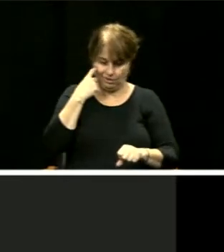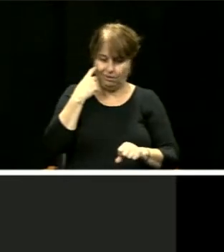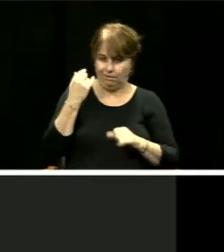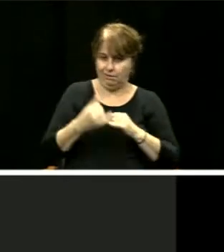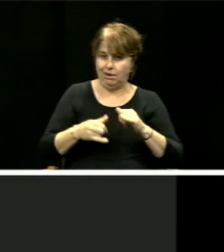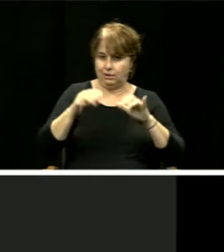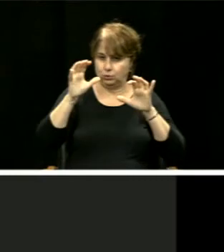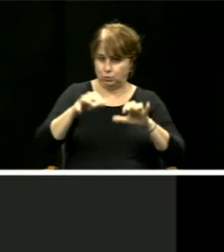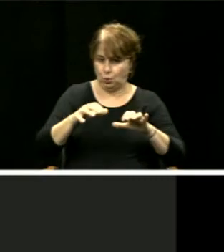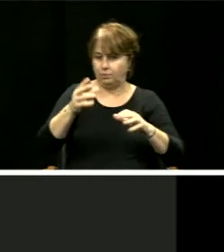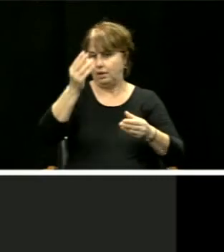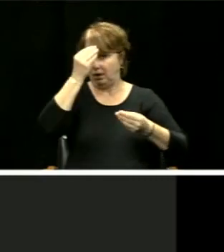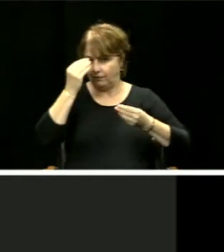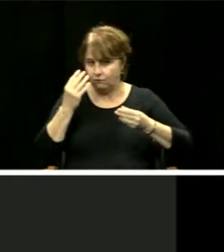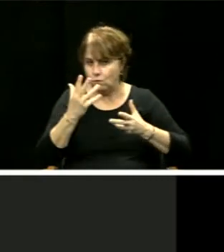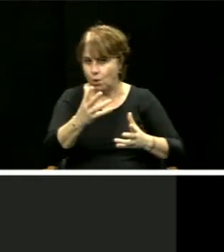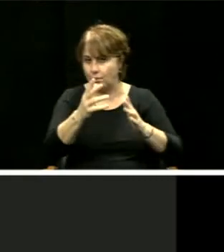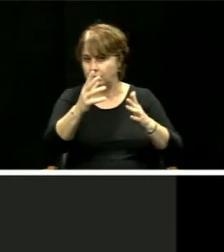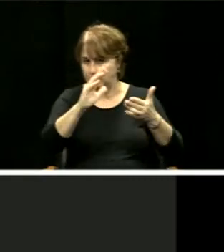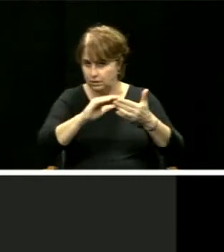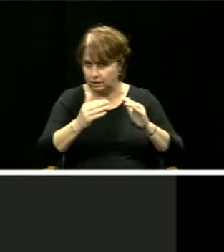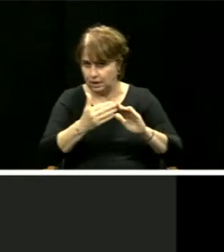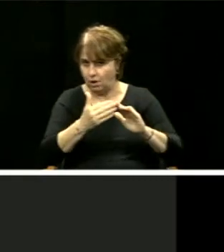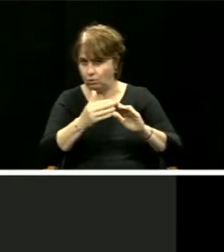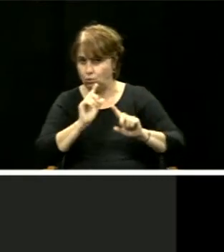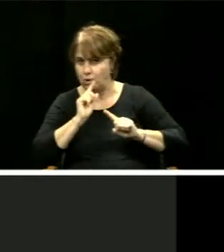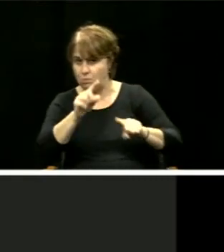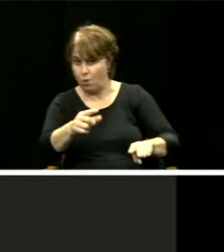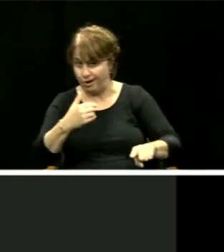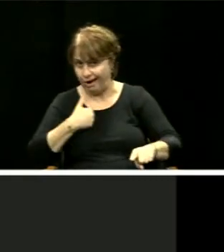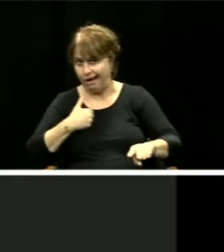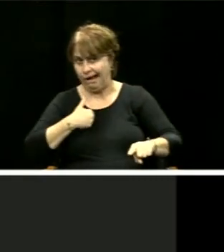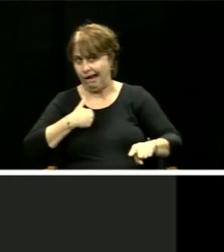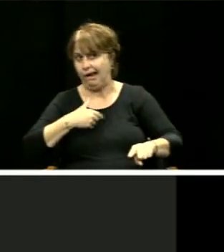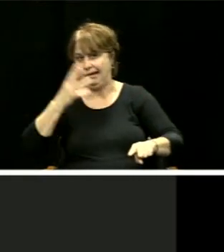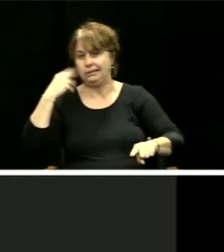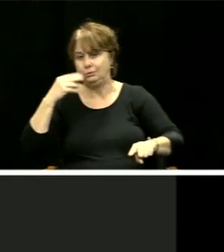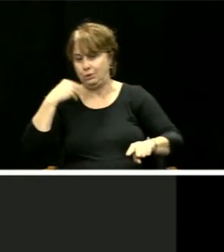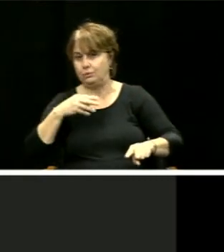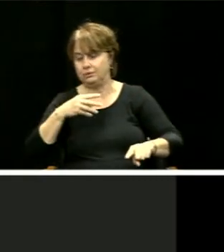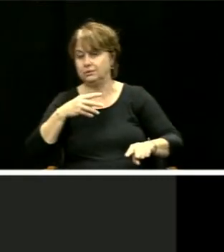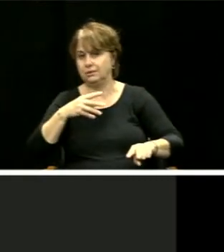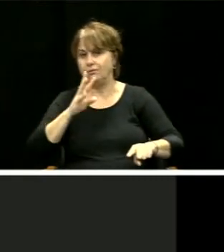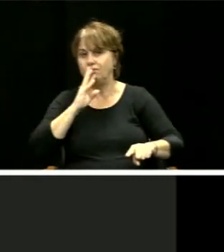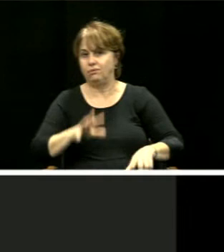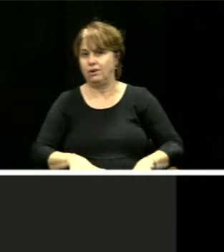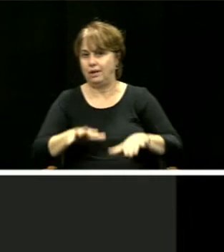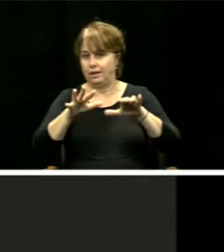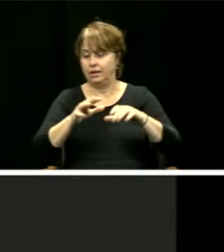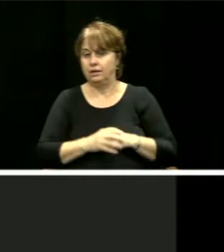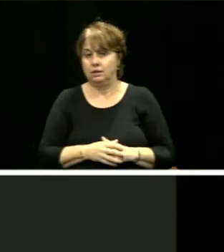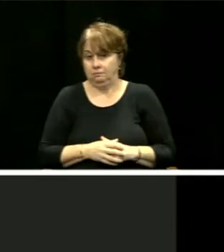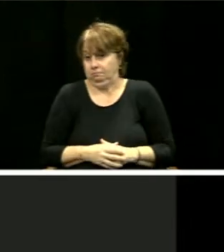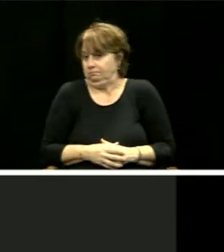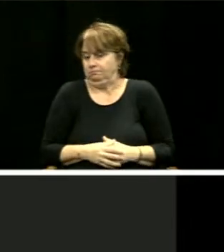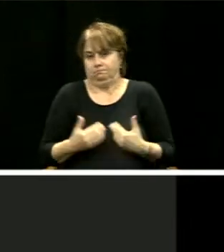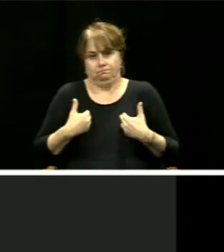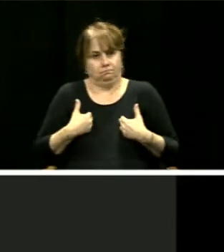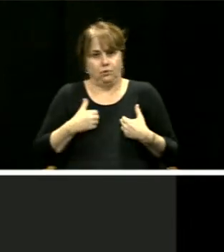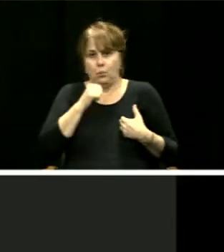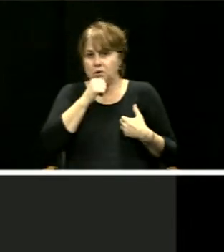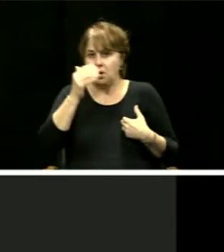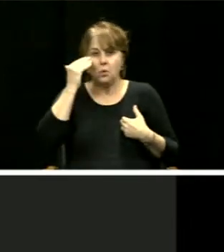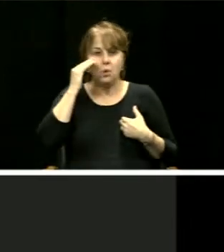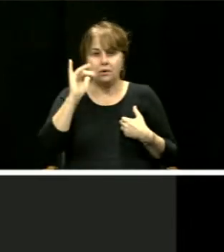had experienced flooding. Just maybe we were not made aware of this, and certainly, like, I understand that some